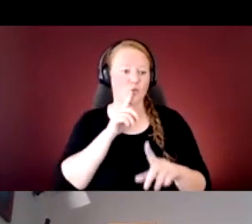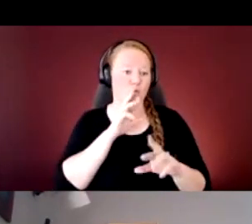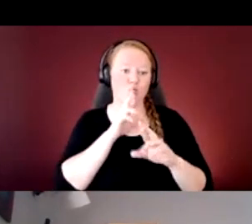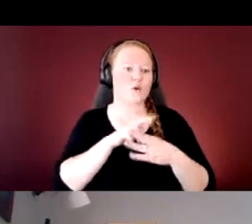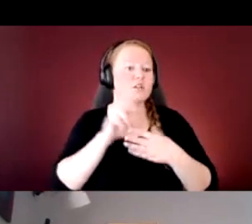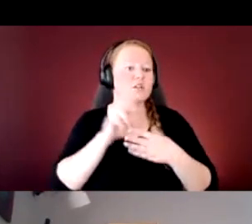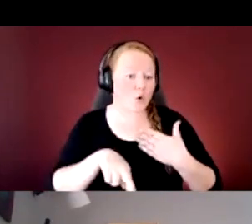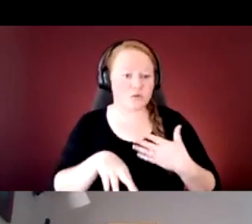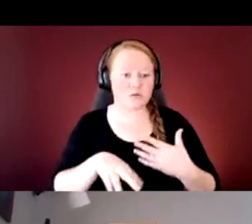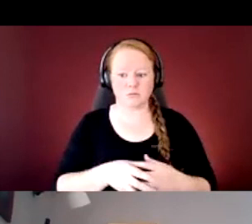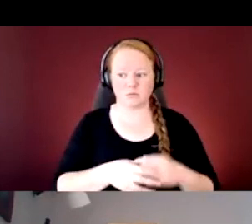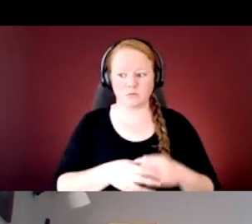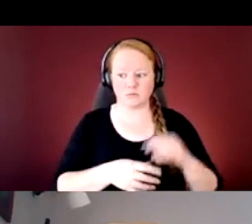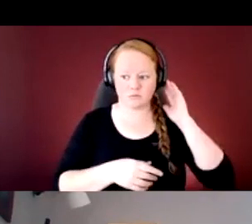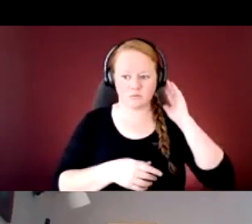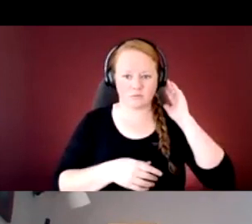adapt